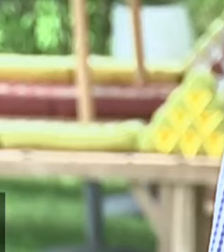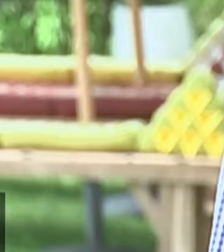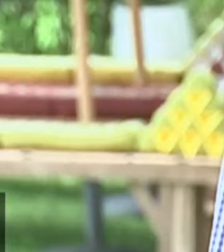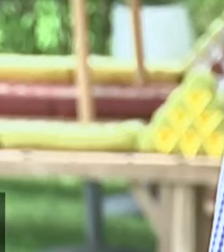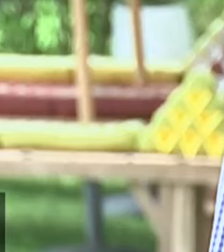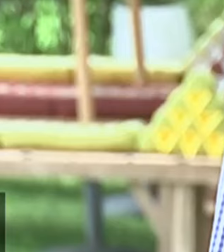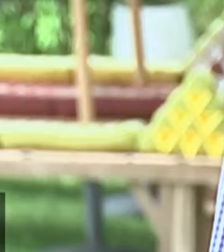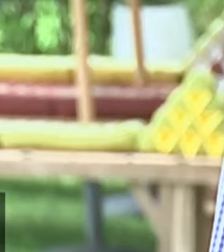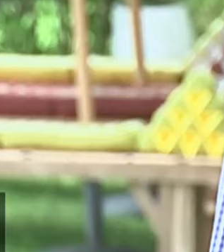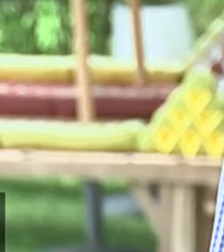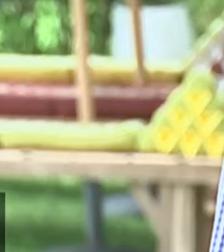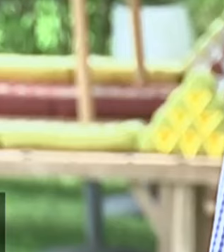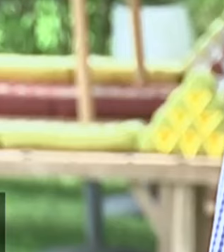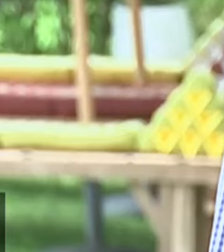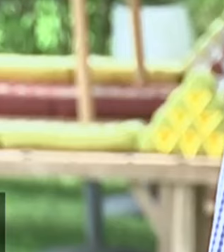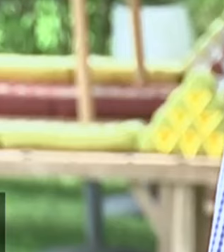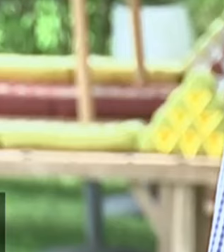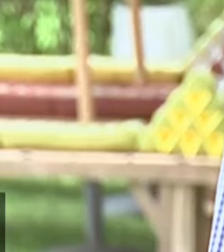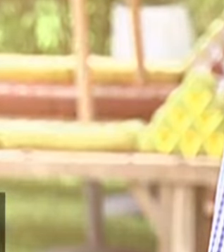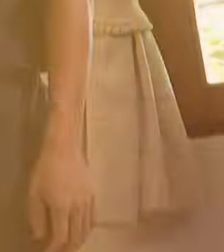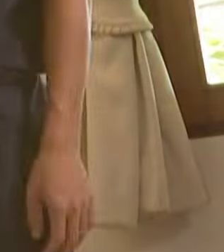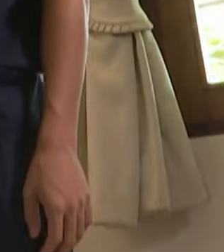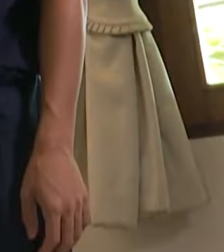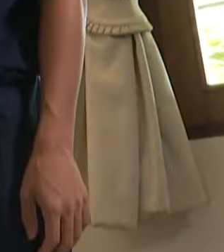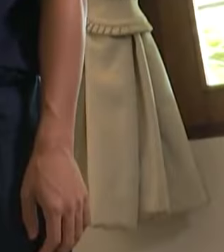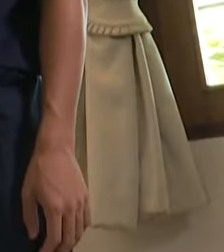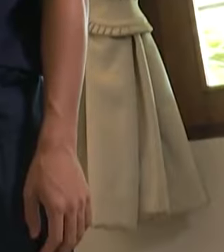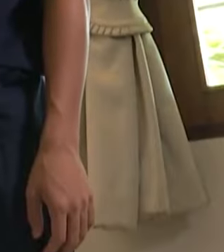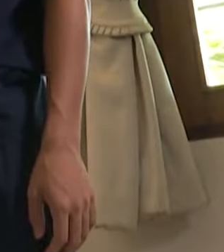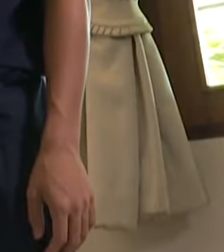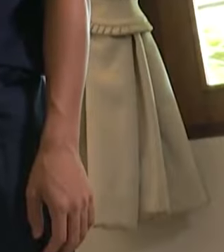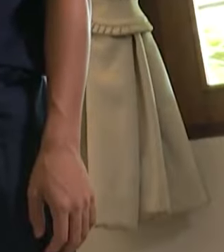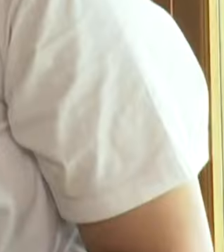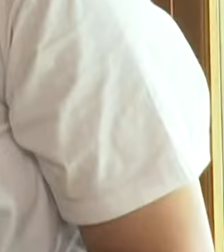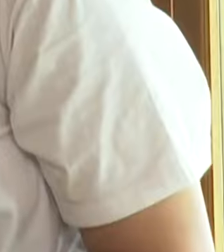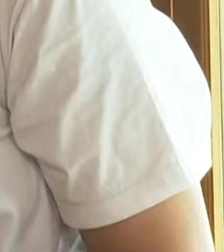to find another place or restaurant or hotel for them.